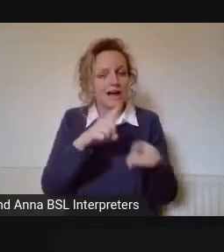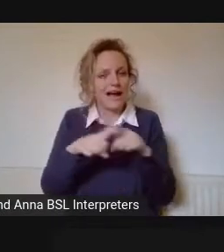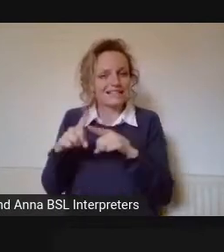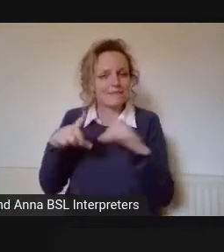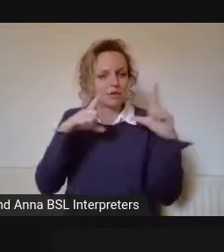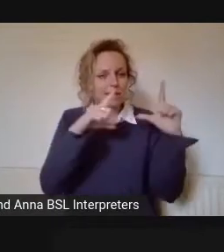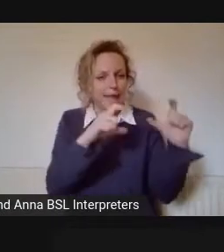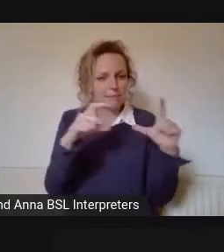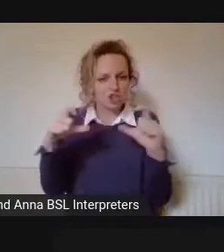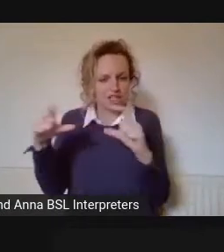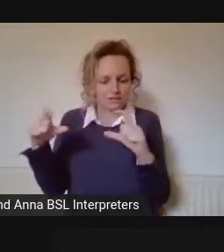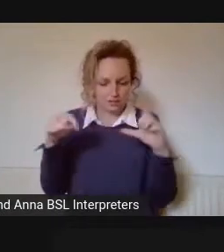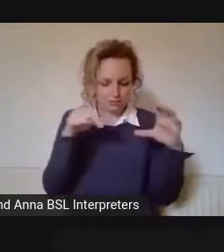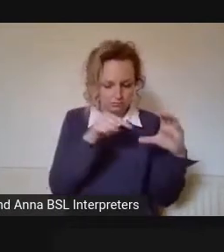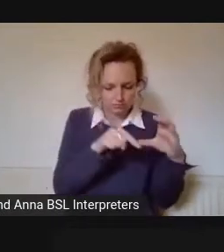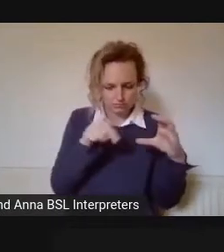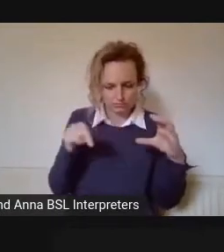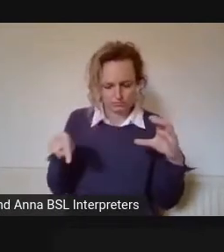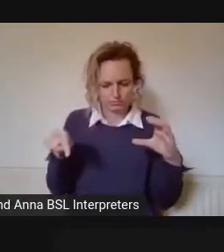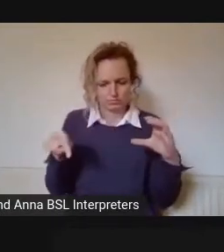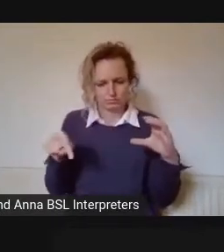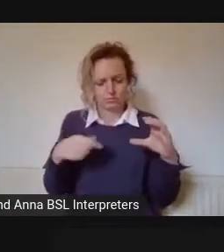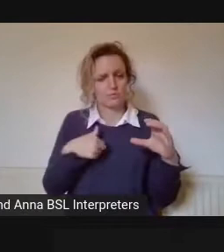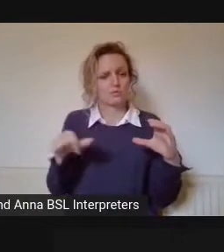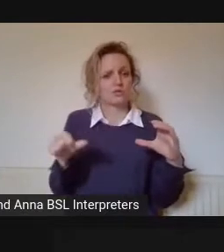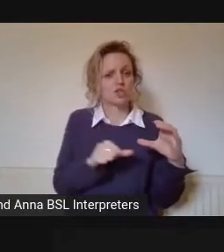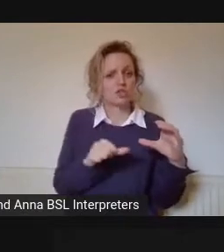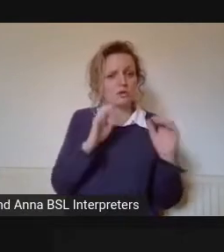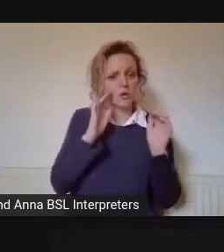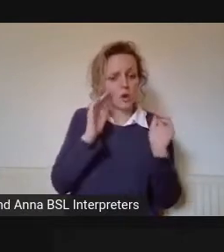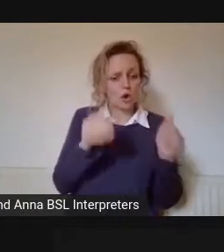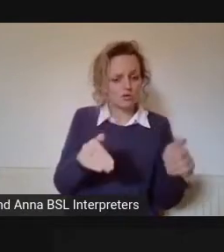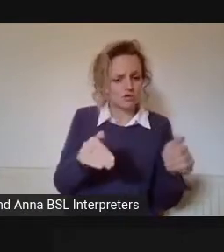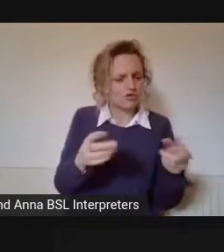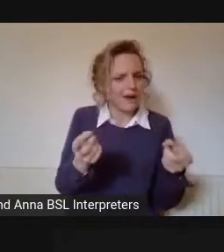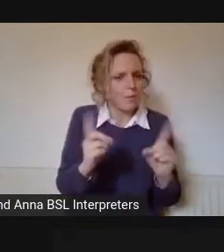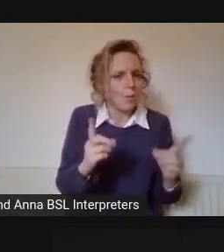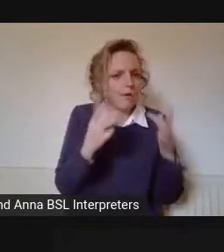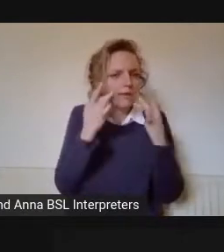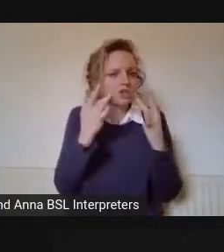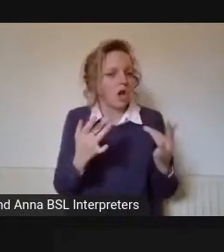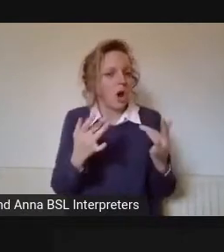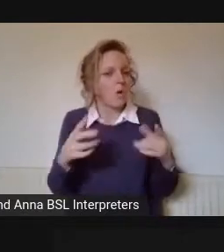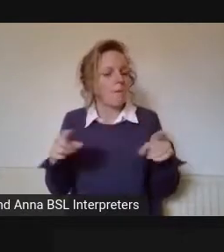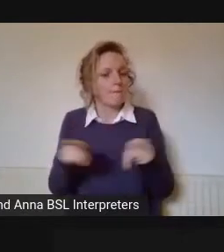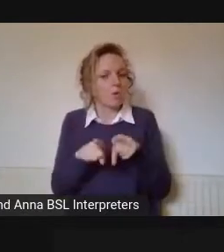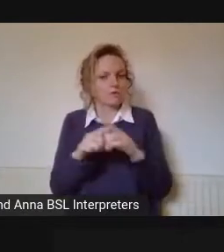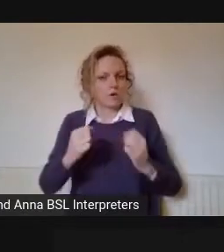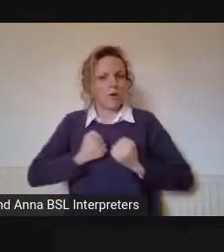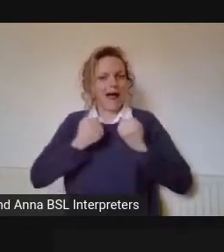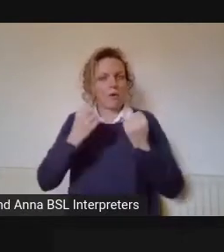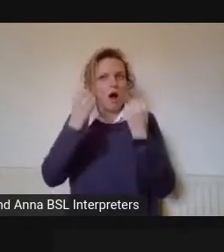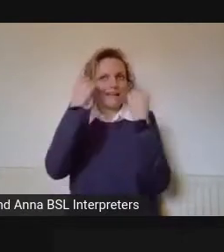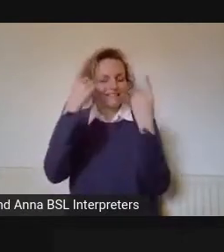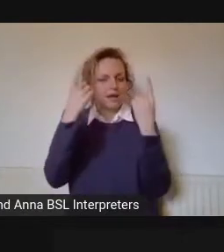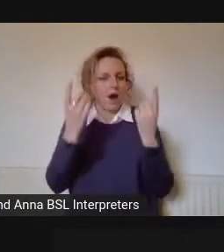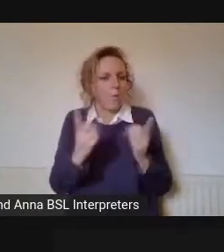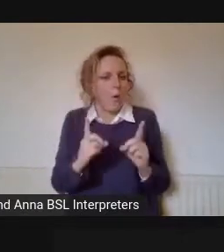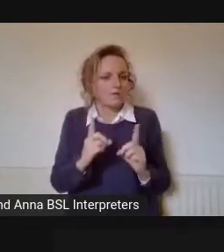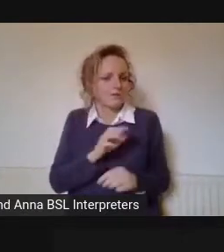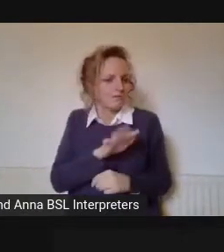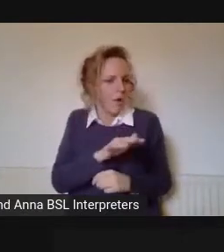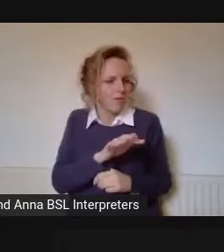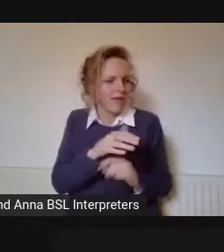And instead of actually concentrating on what they show us, the idea was to actually look at what they didn't show us. So to look